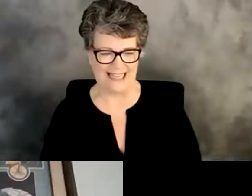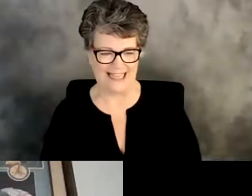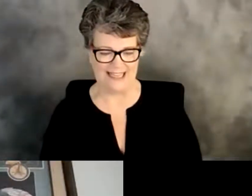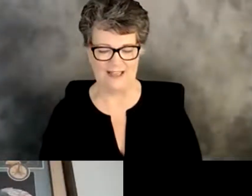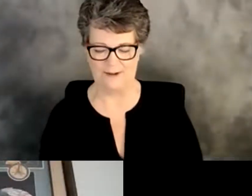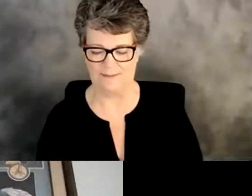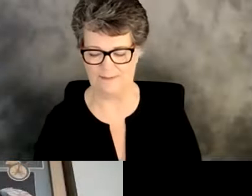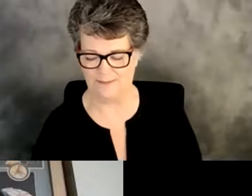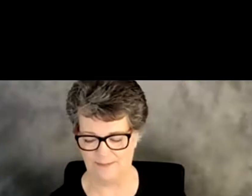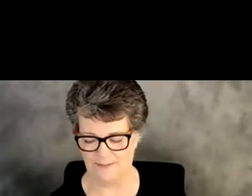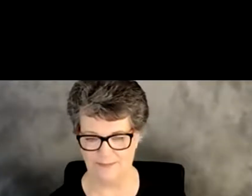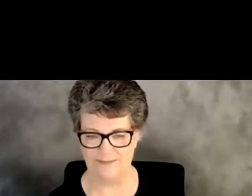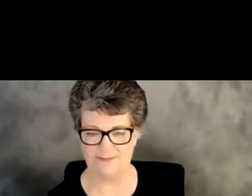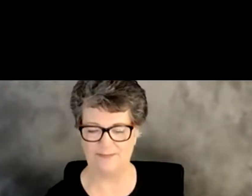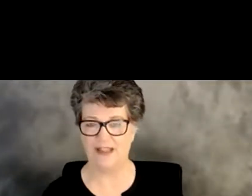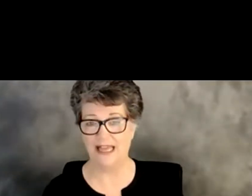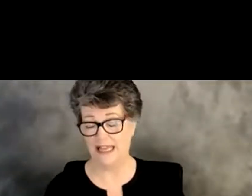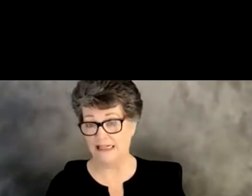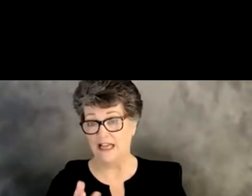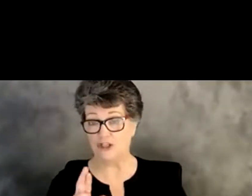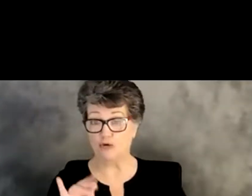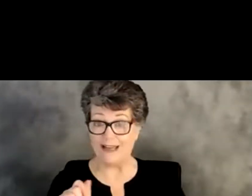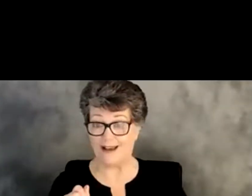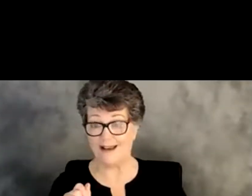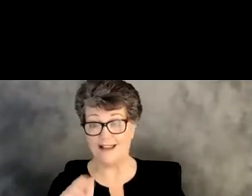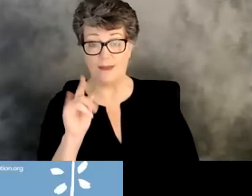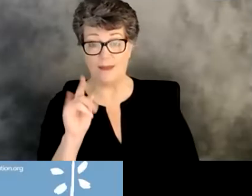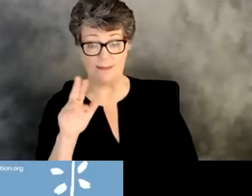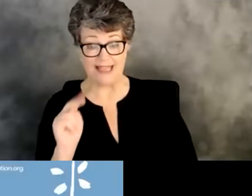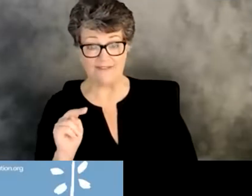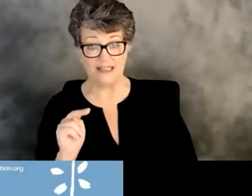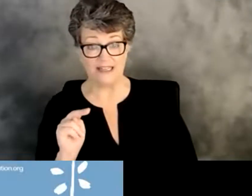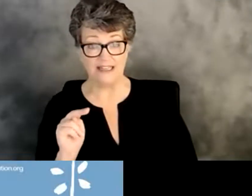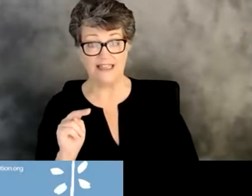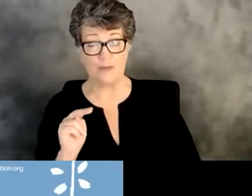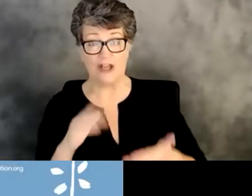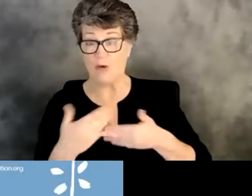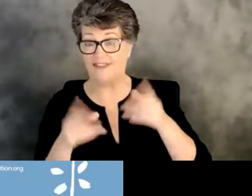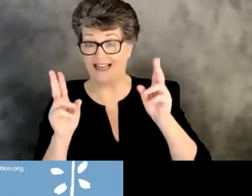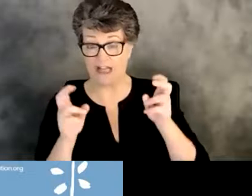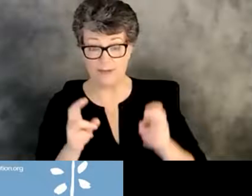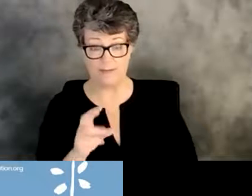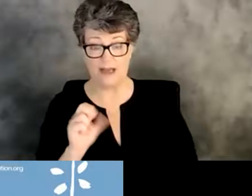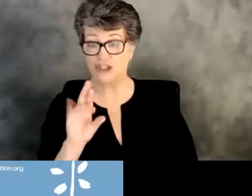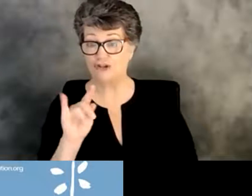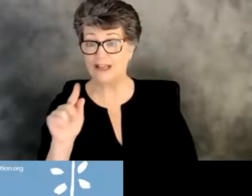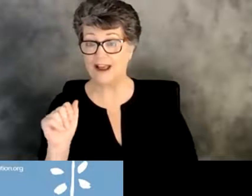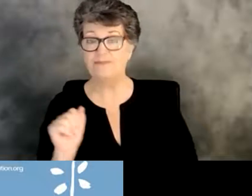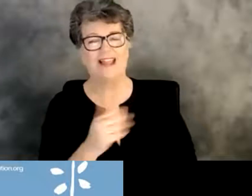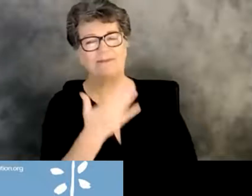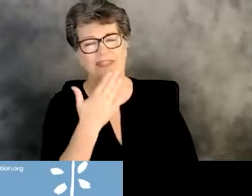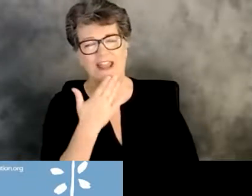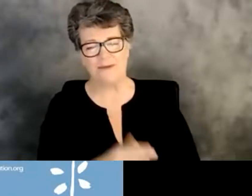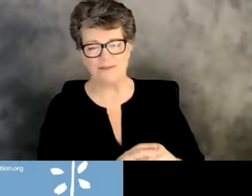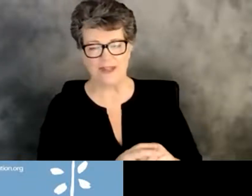Let's do Sarita and Kevin, and then maybe we can take this in and pivot to the next topic. But Sarita. Yeah, thank you. No,